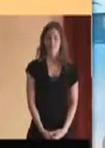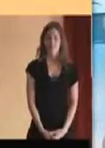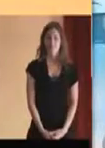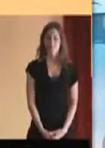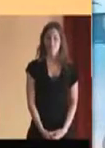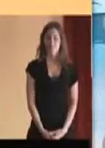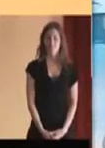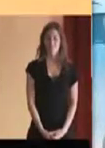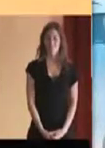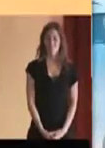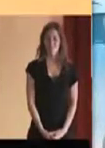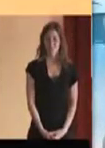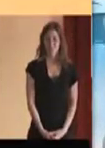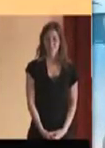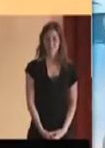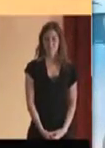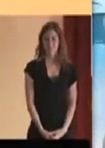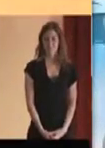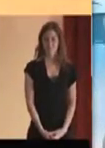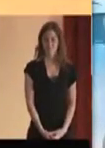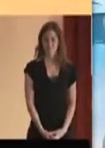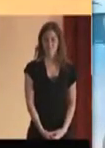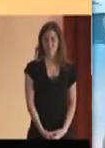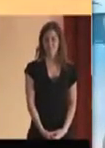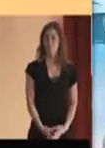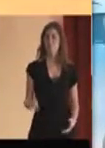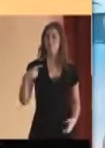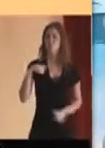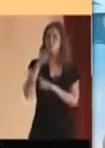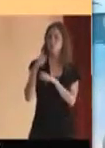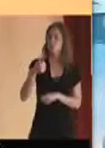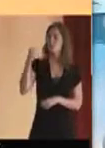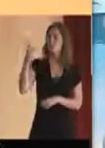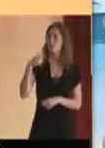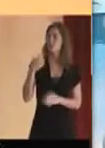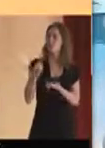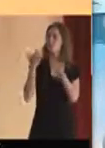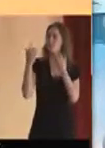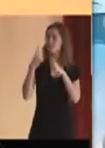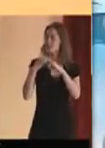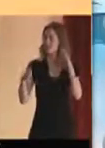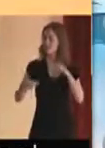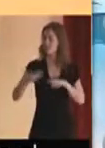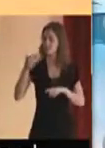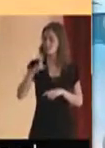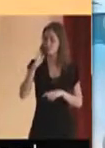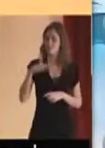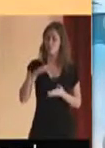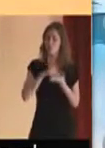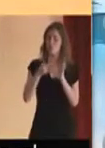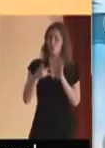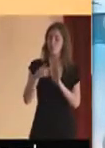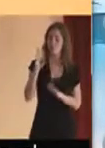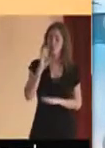I do have a few of them. What difference is there vis-à-vis the